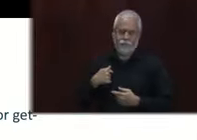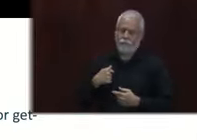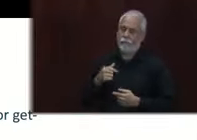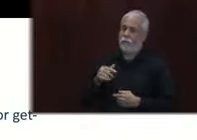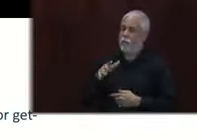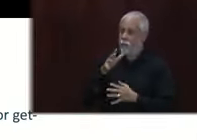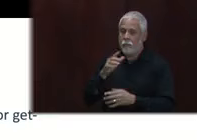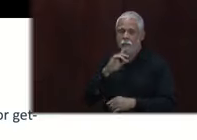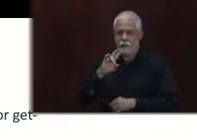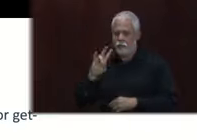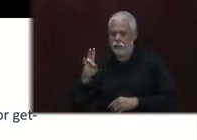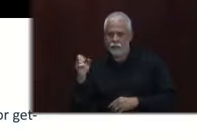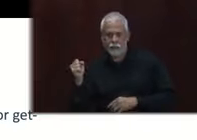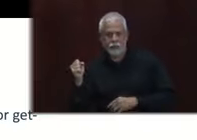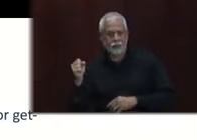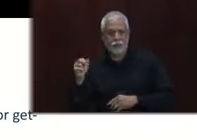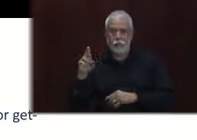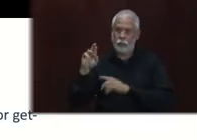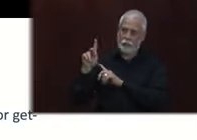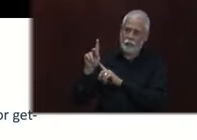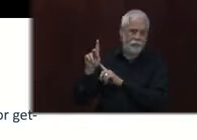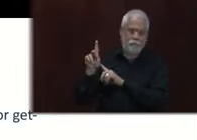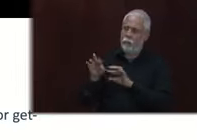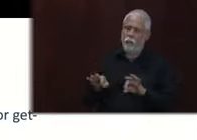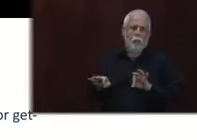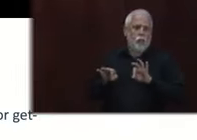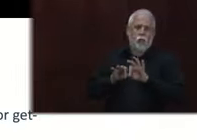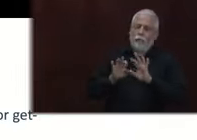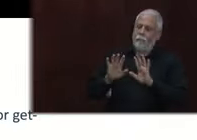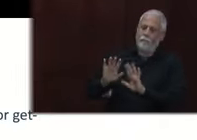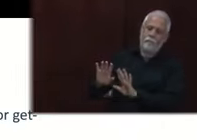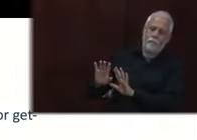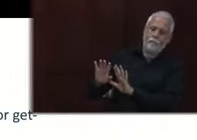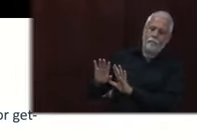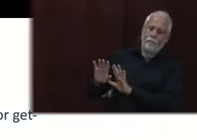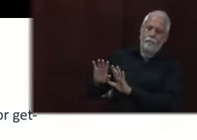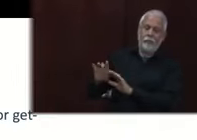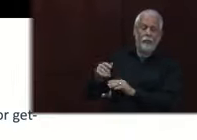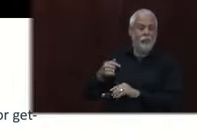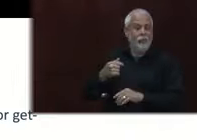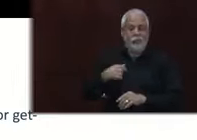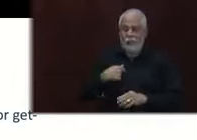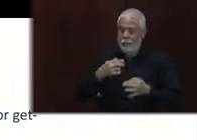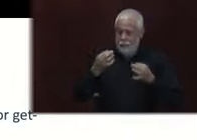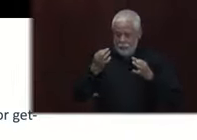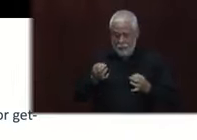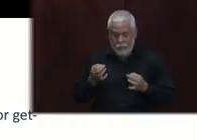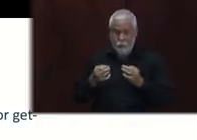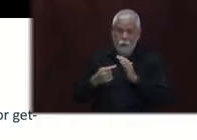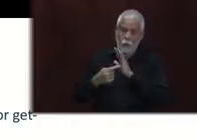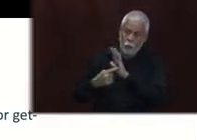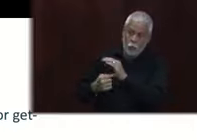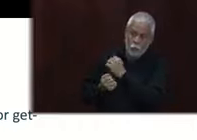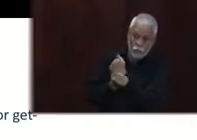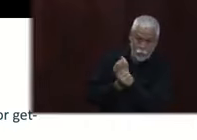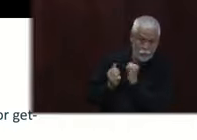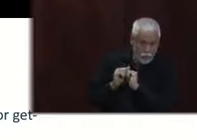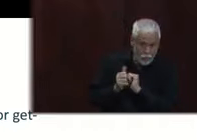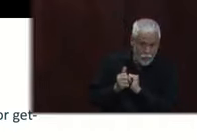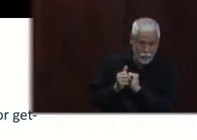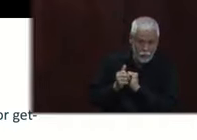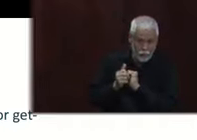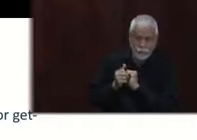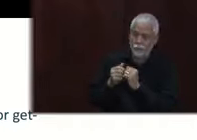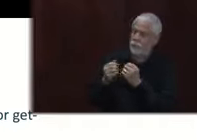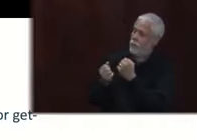well into her 70s, and the risk is just not worth it. And so I am choosing to show her my love and appreciation